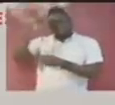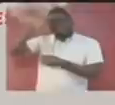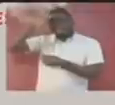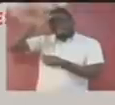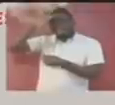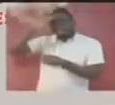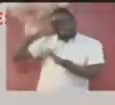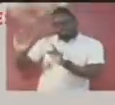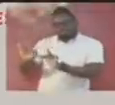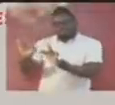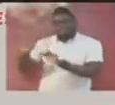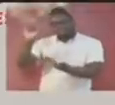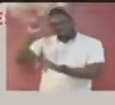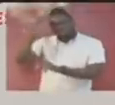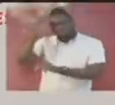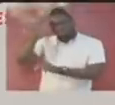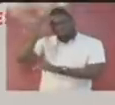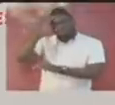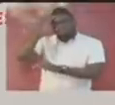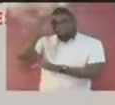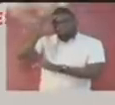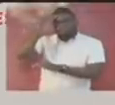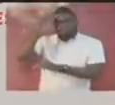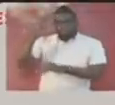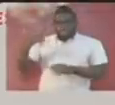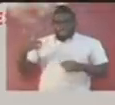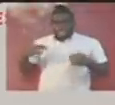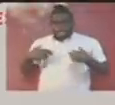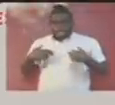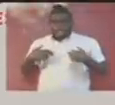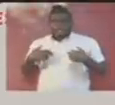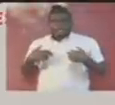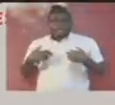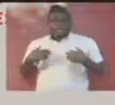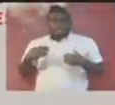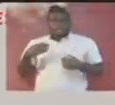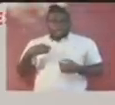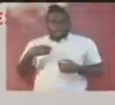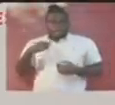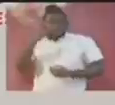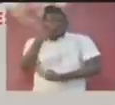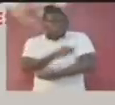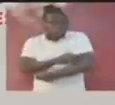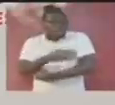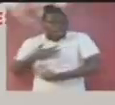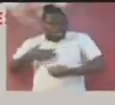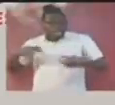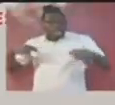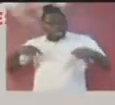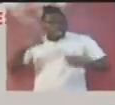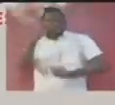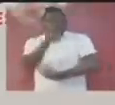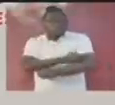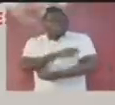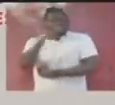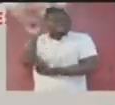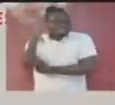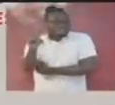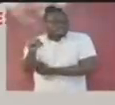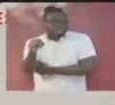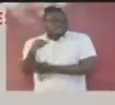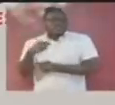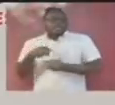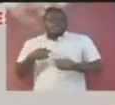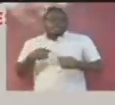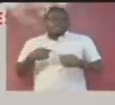You've put me in a very somber mood now. To answer your specific question, we are always concerned